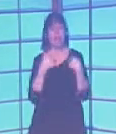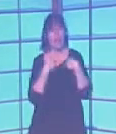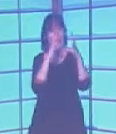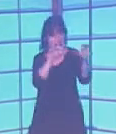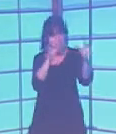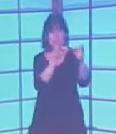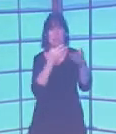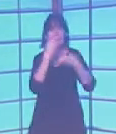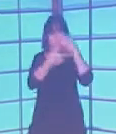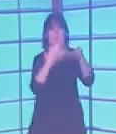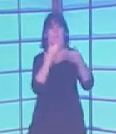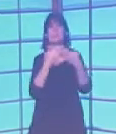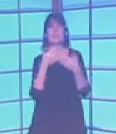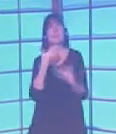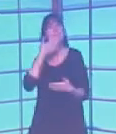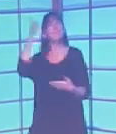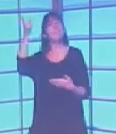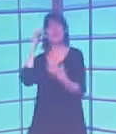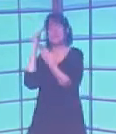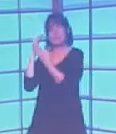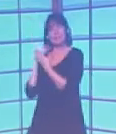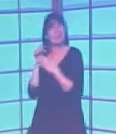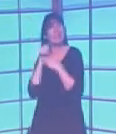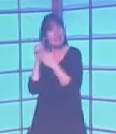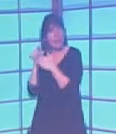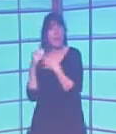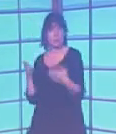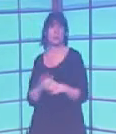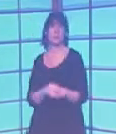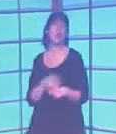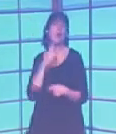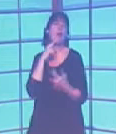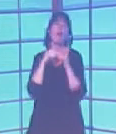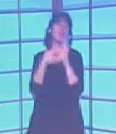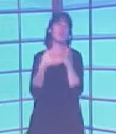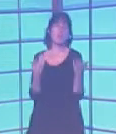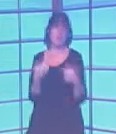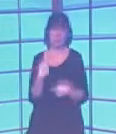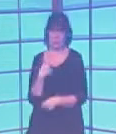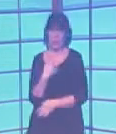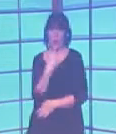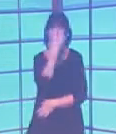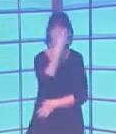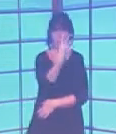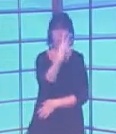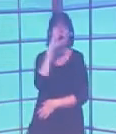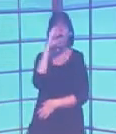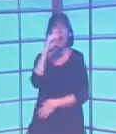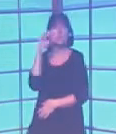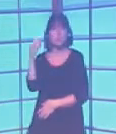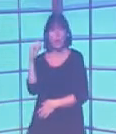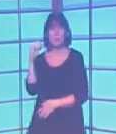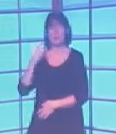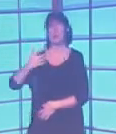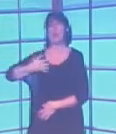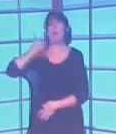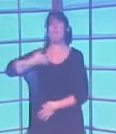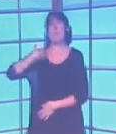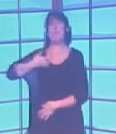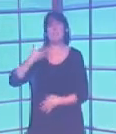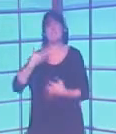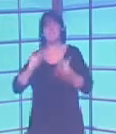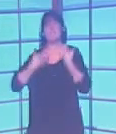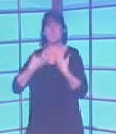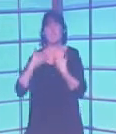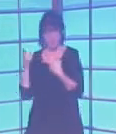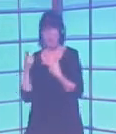guidance and documents. To put this in perspective, last season we dealt with over 400 complaints and queries, and this is growing year on year